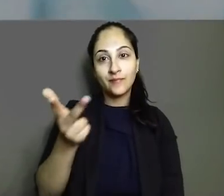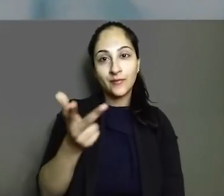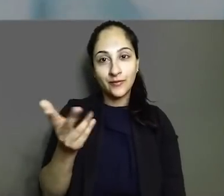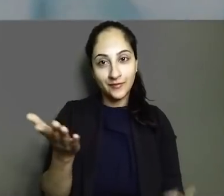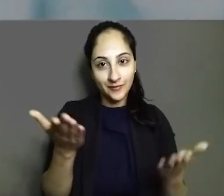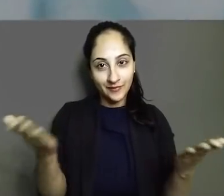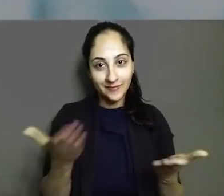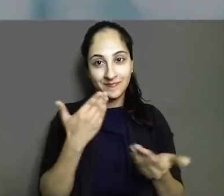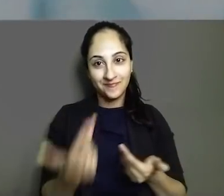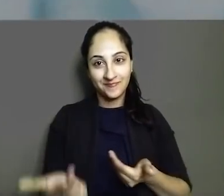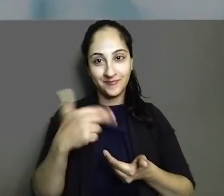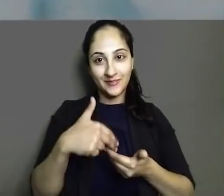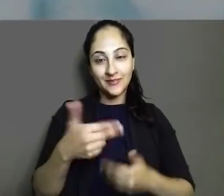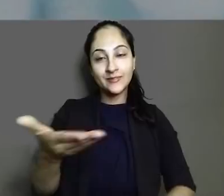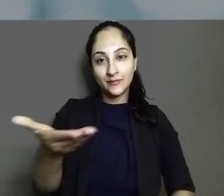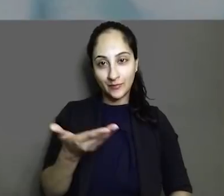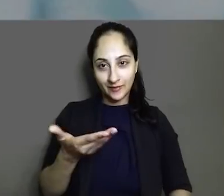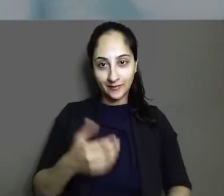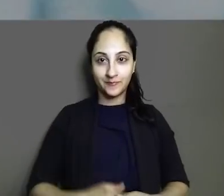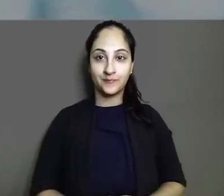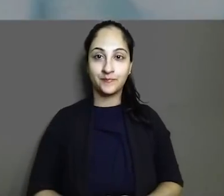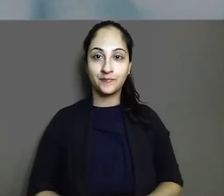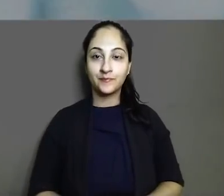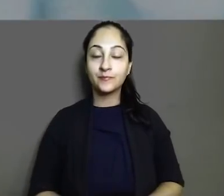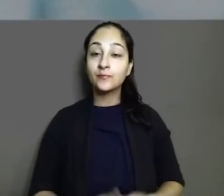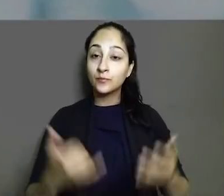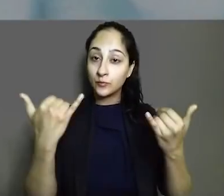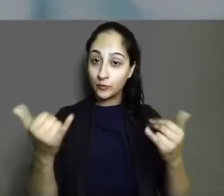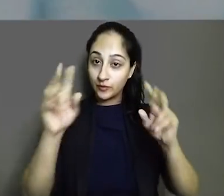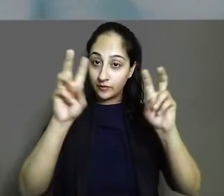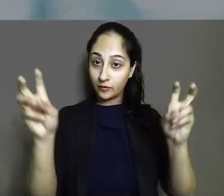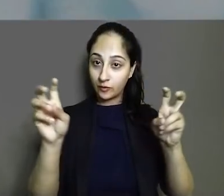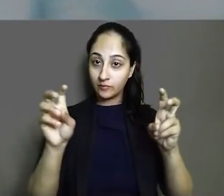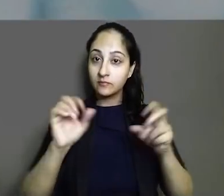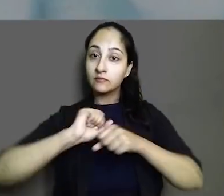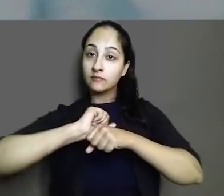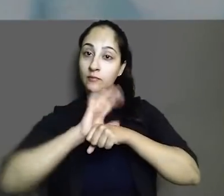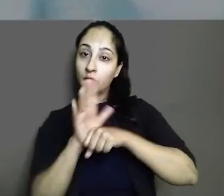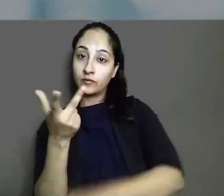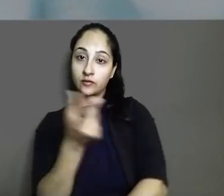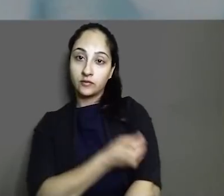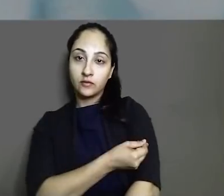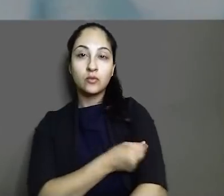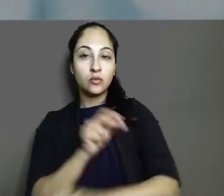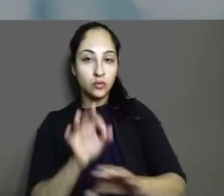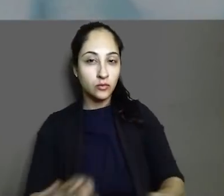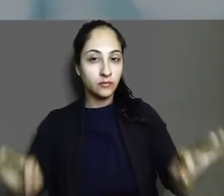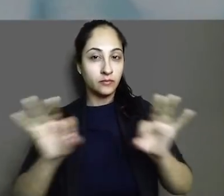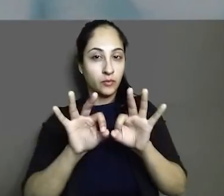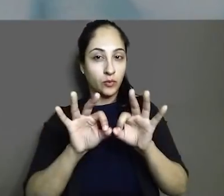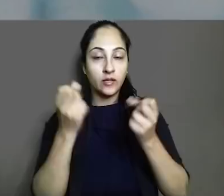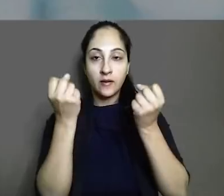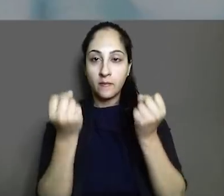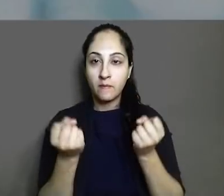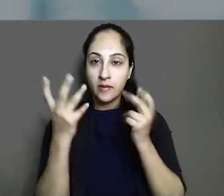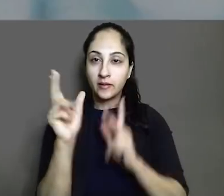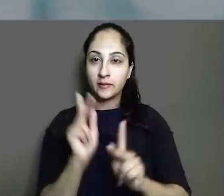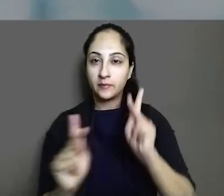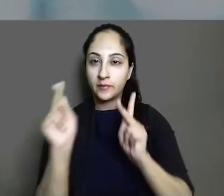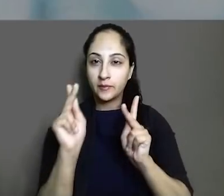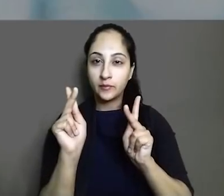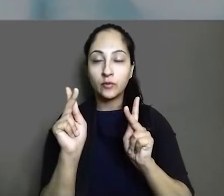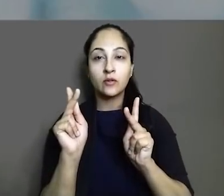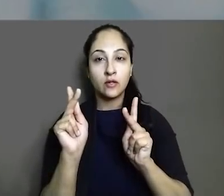So welcome to all of you, and thank you so much for being a part of this discussion. I know I can't be the only one who has been looking forward to it because it's such an